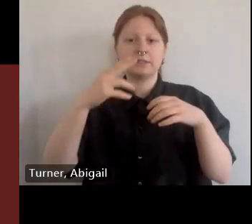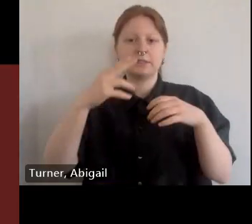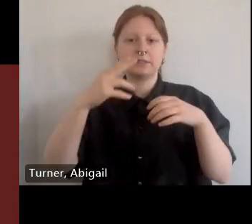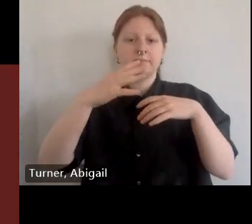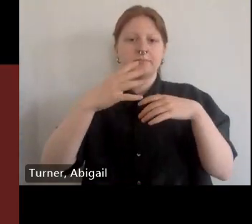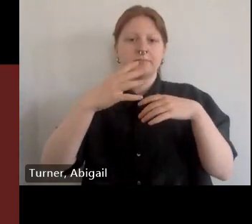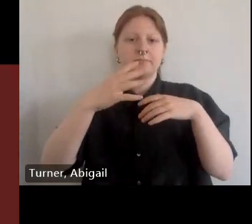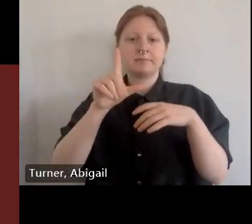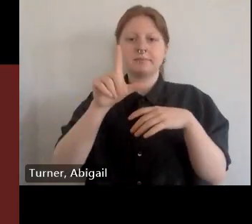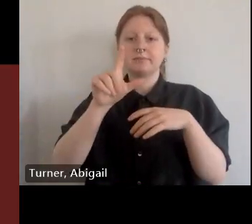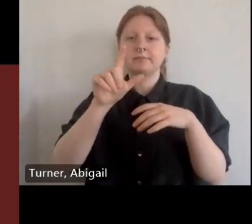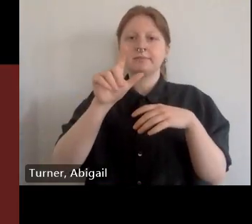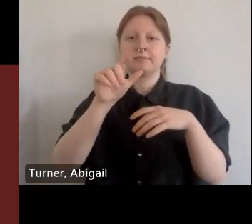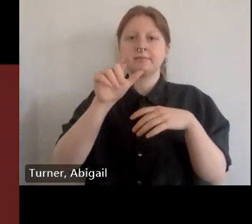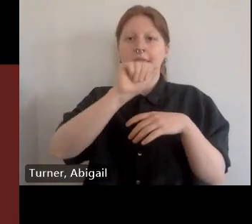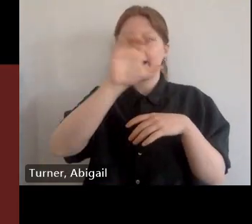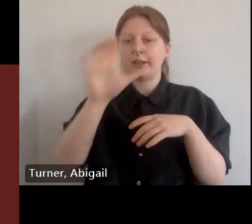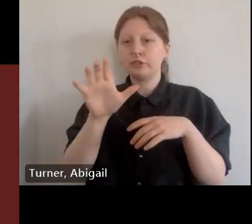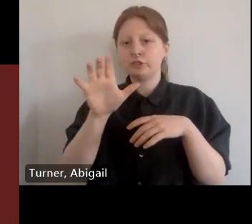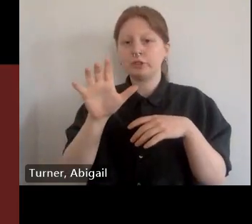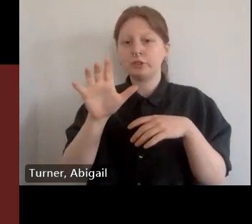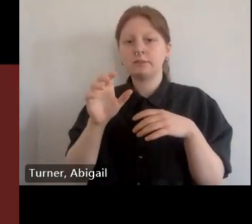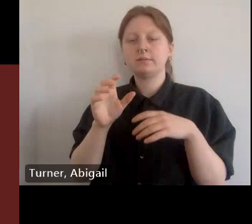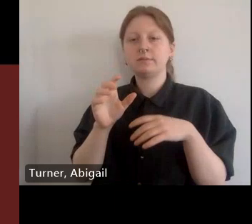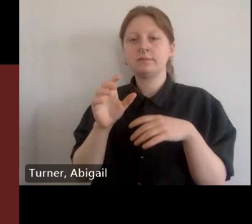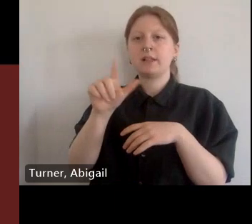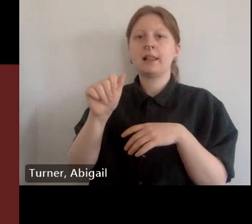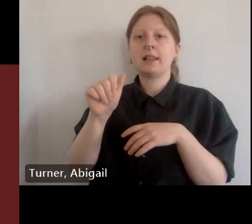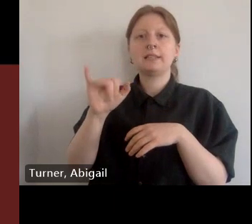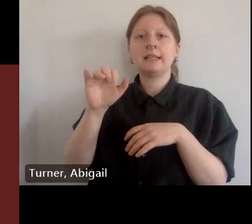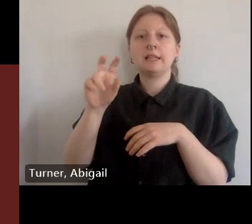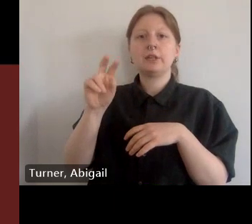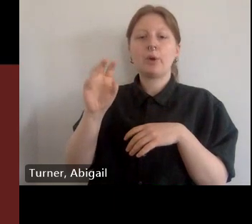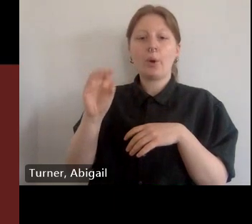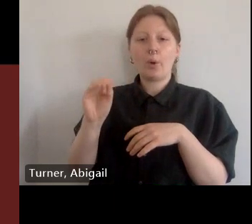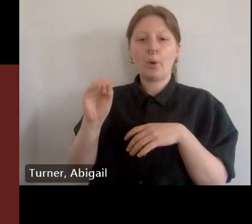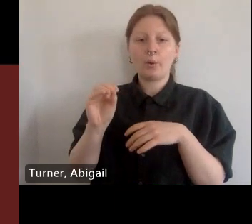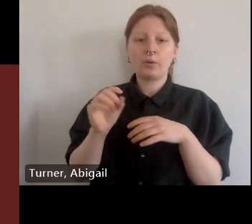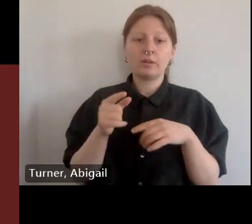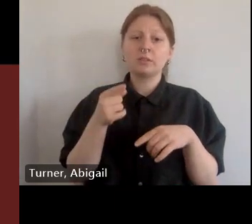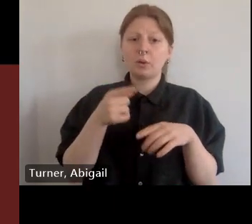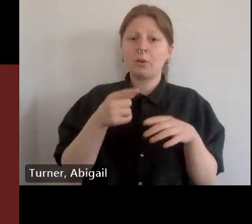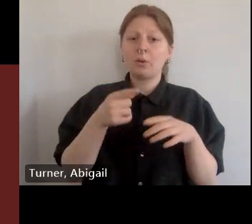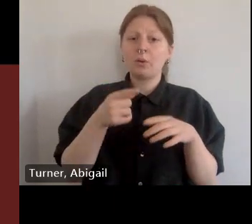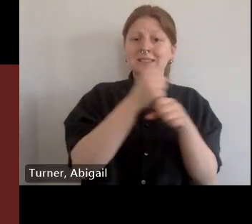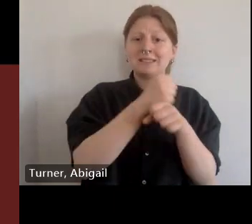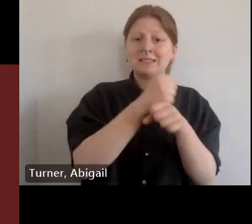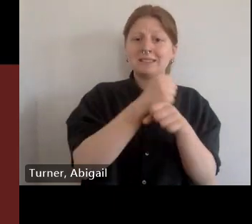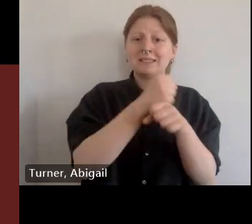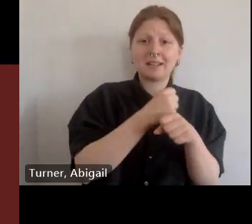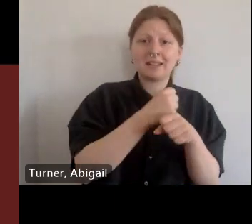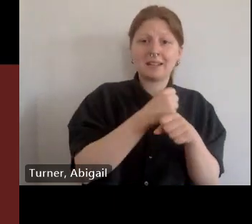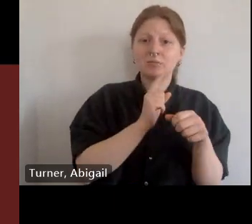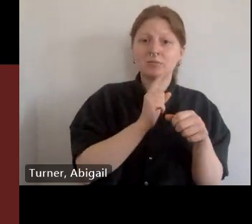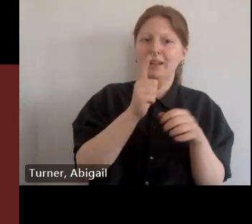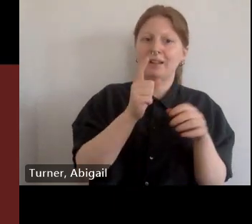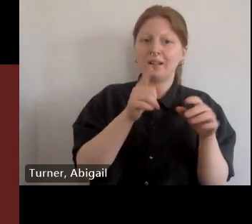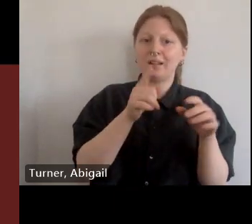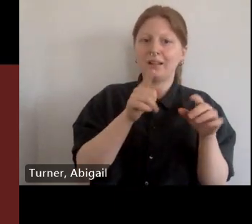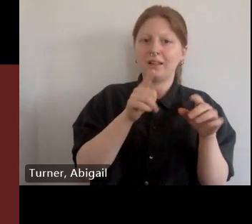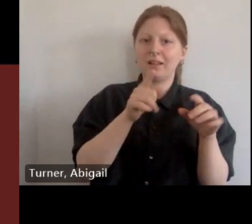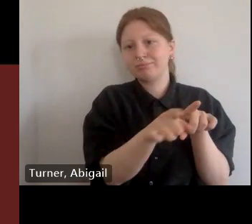those stats are still fairly off, wide off, but they stray far from the actual demographics of the DMV area